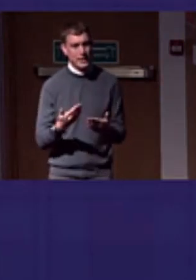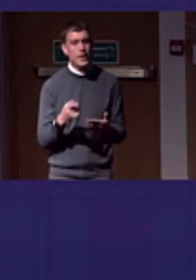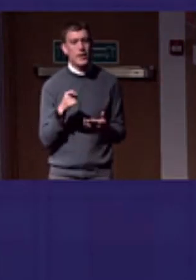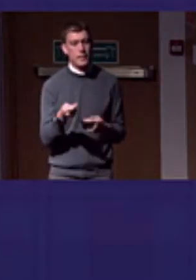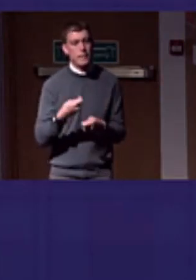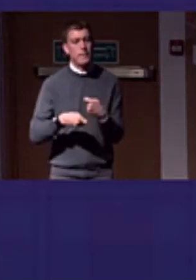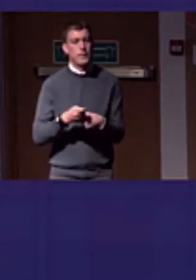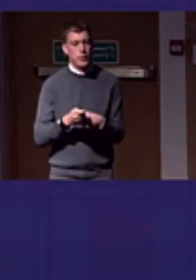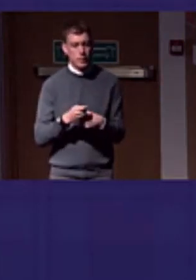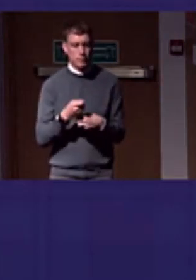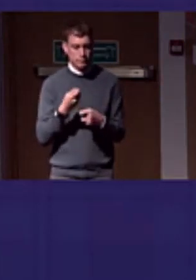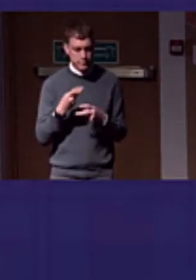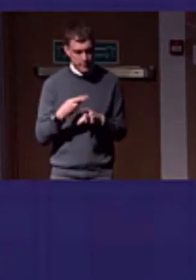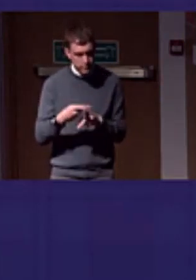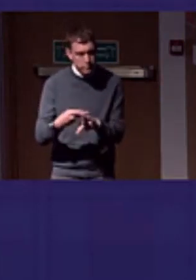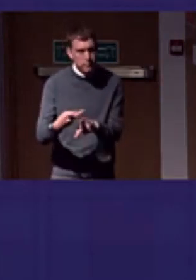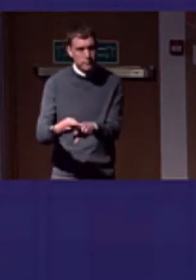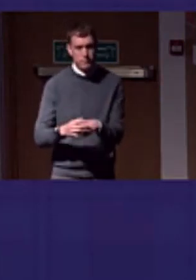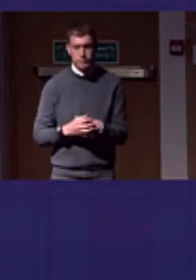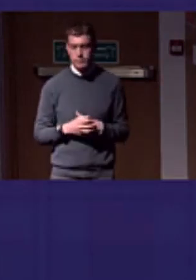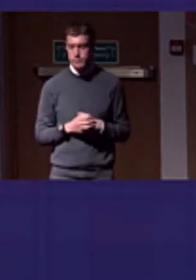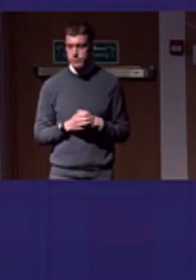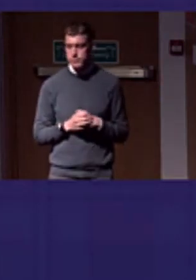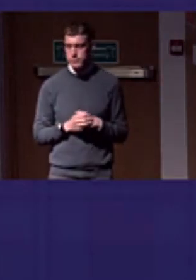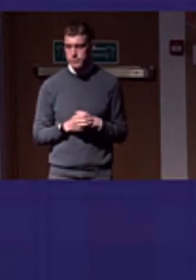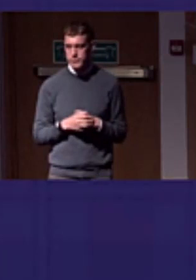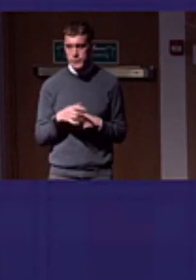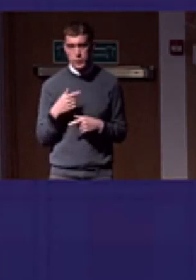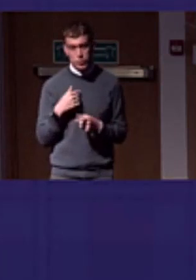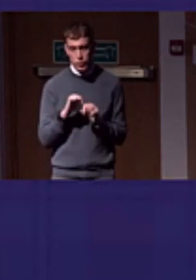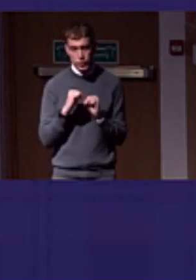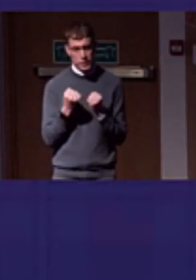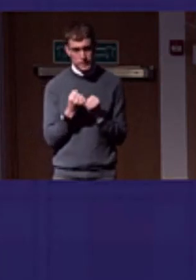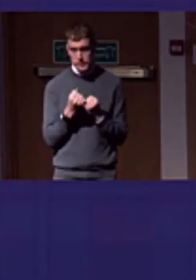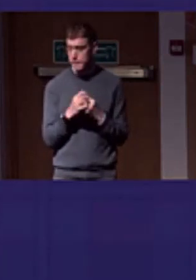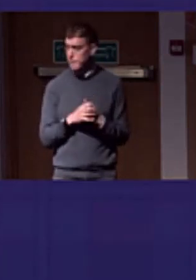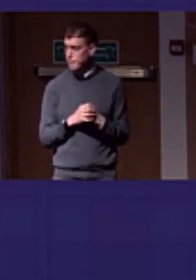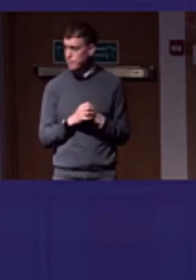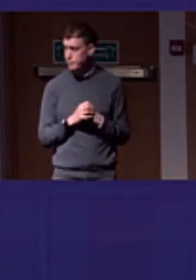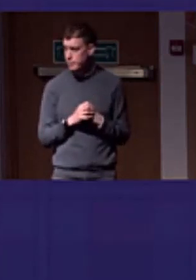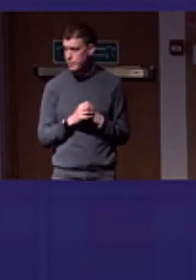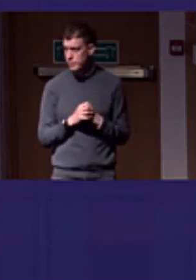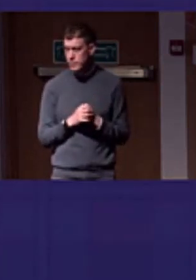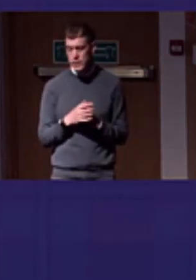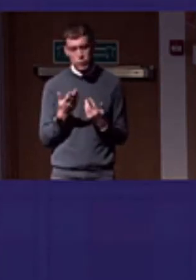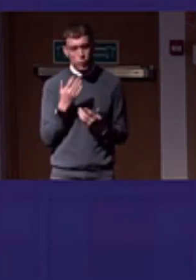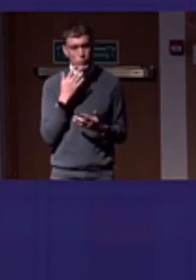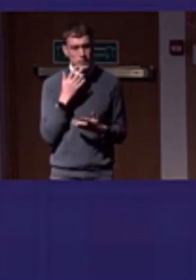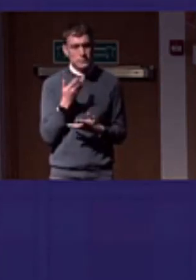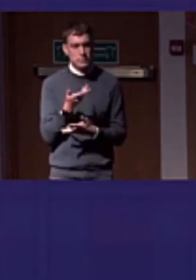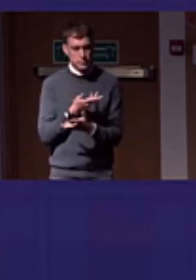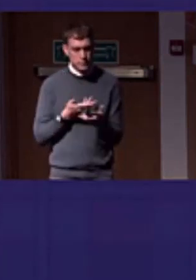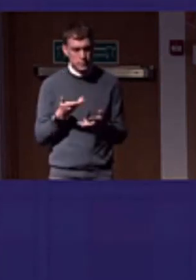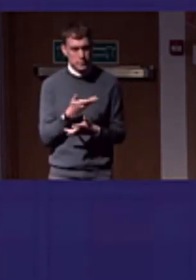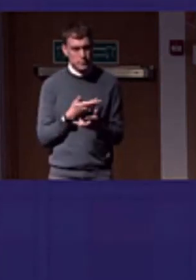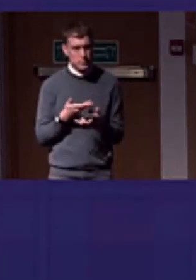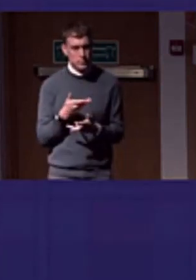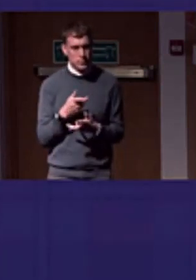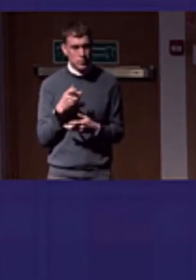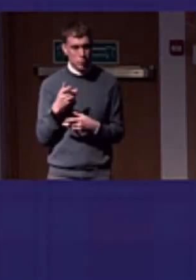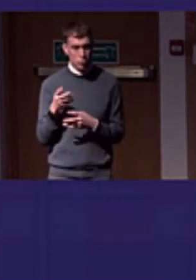condition. These are my former team, the insider team. Once I started talking about this, 100% of people in this picture